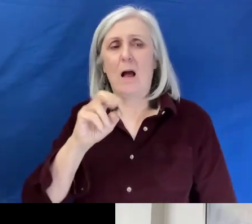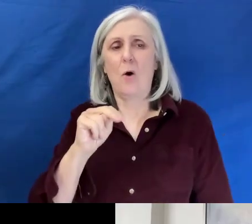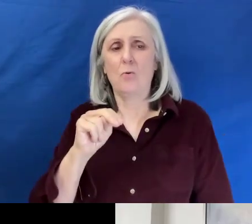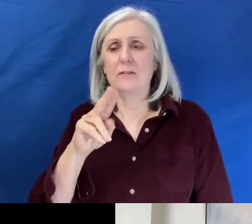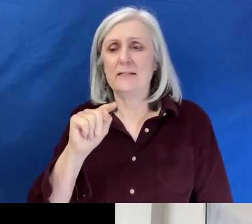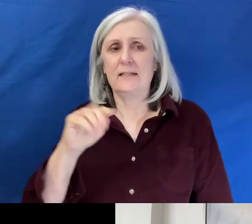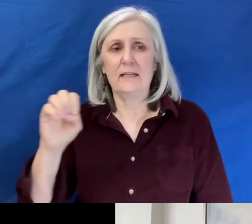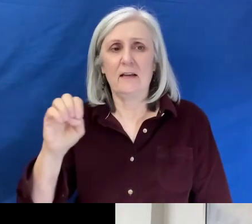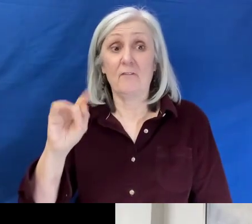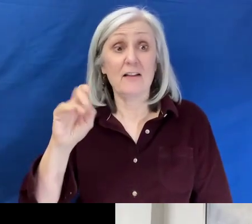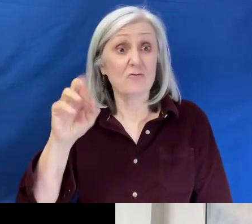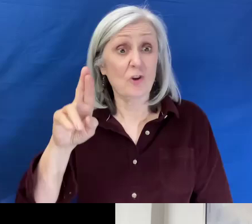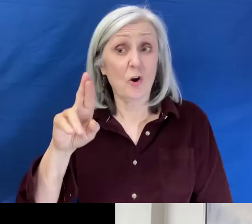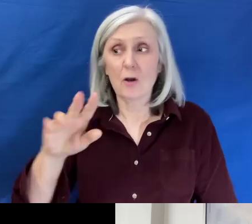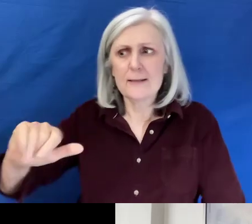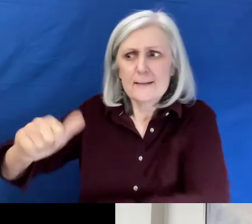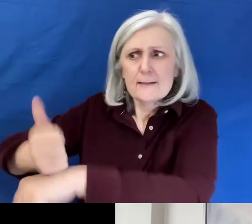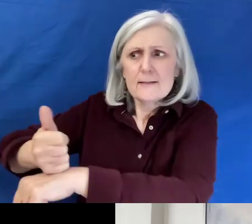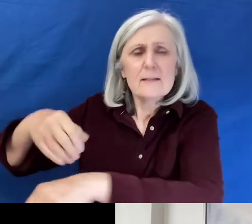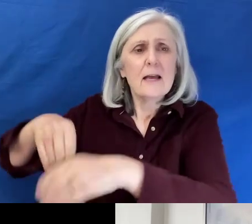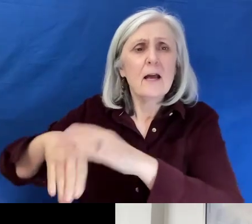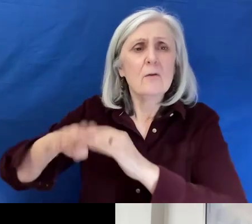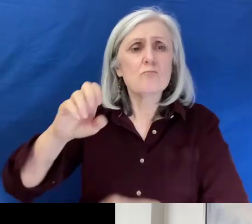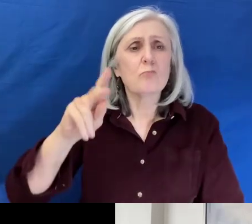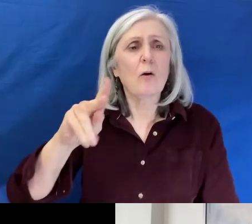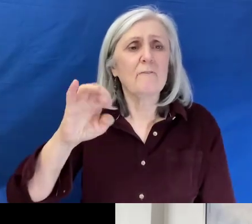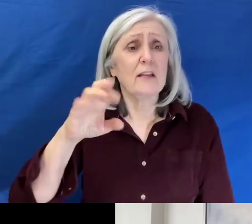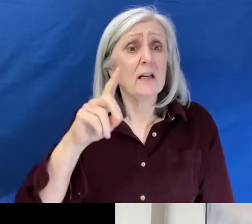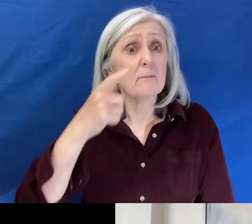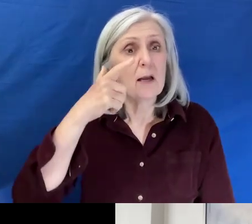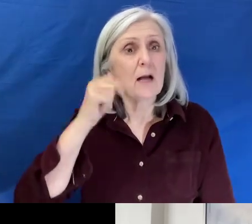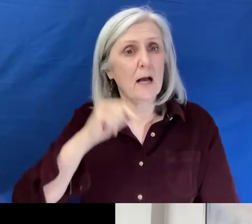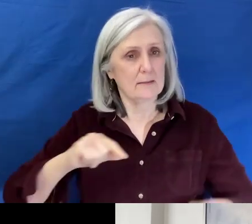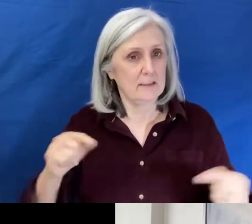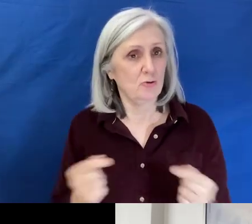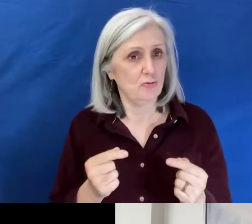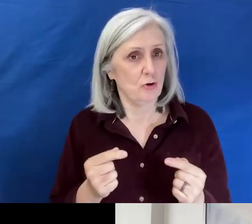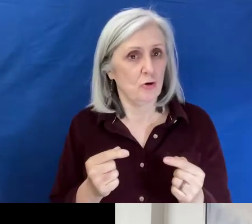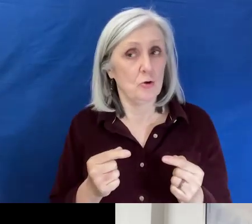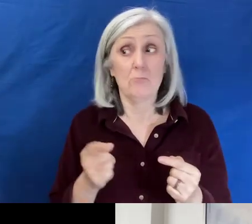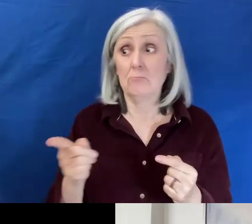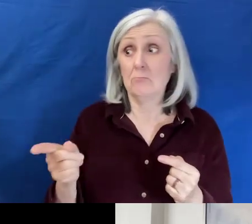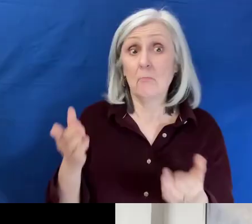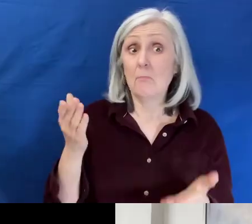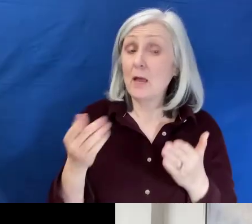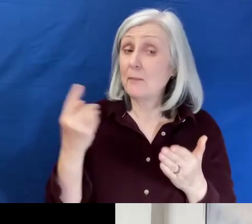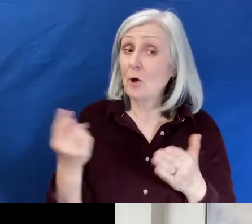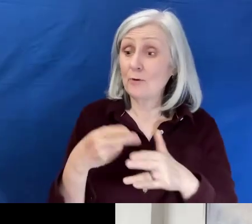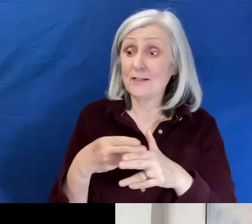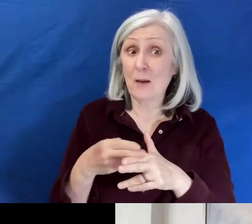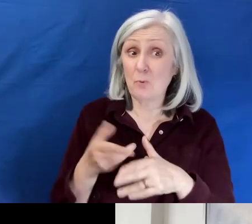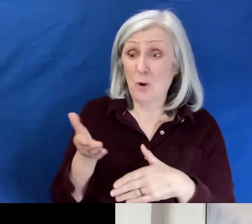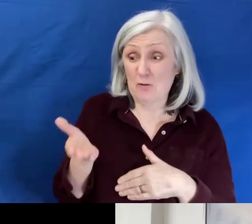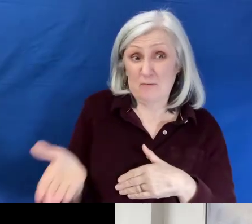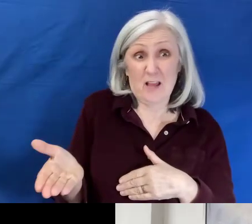he is stationed in Brookfield because he was injured and he's there maybe temporarily. So he's also